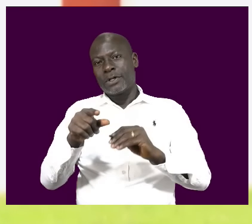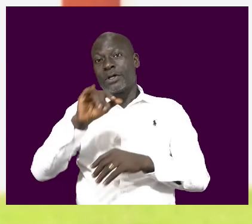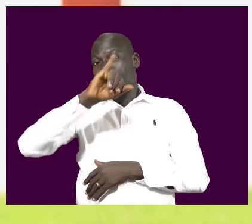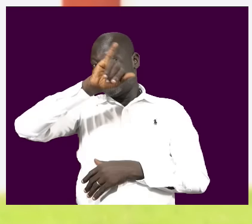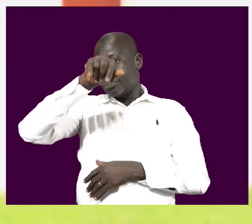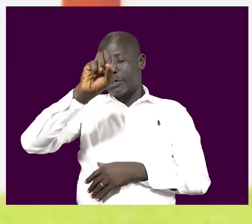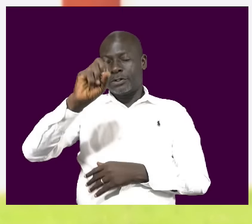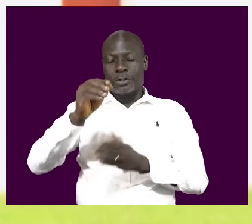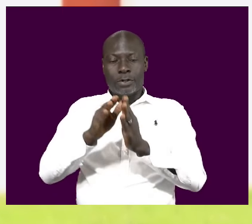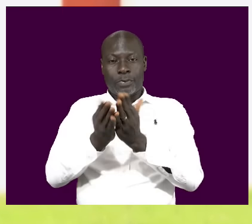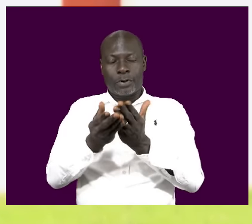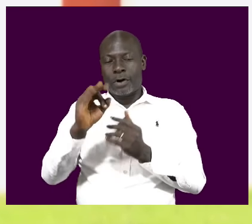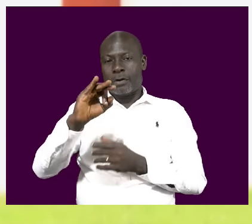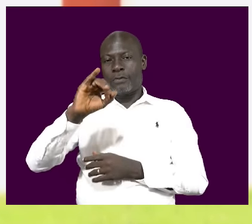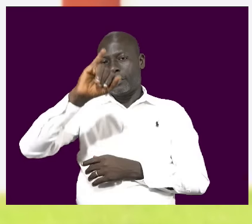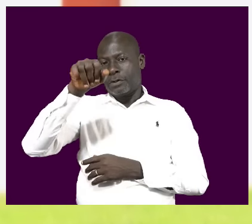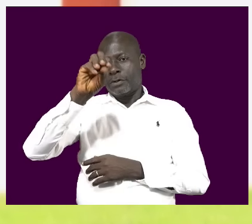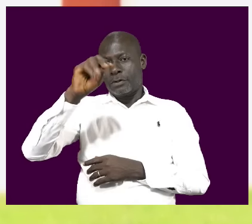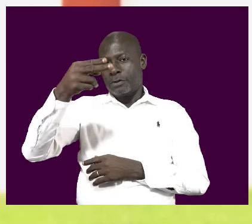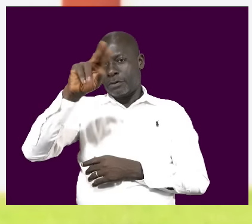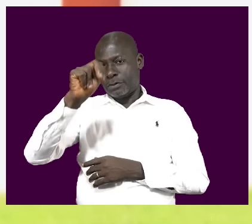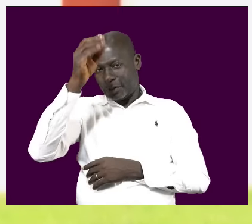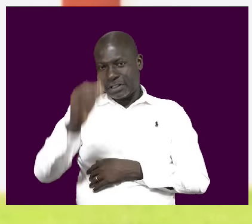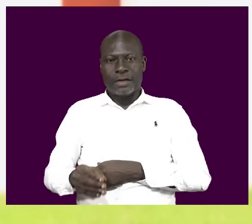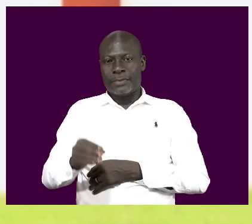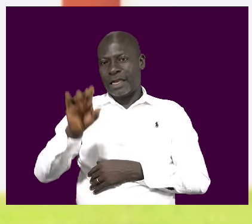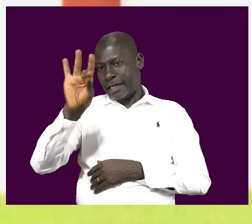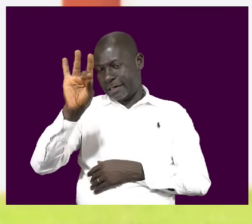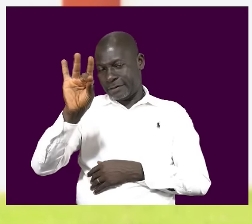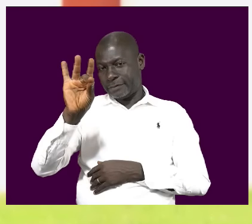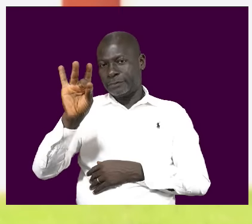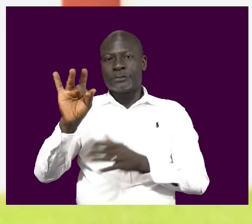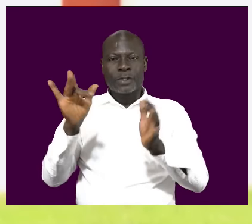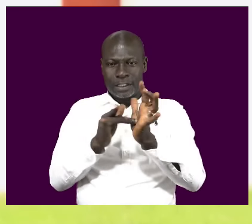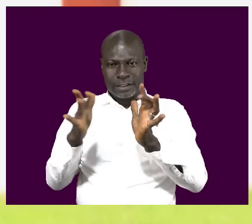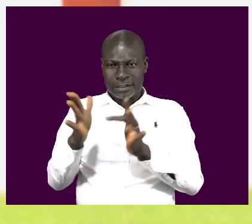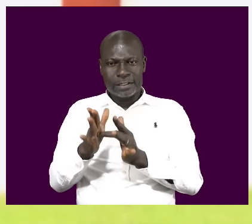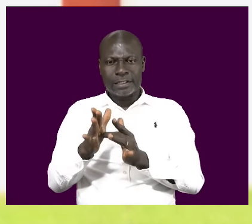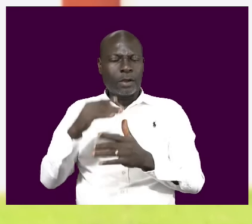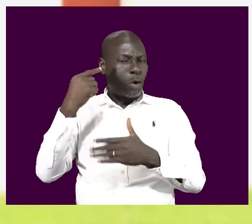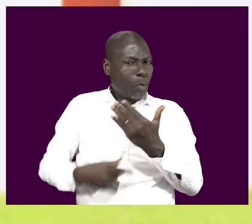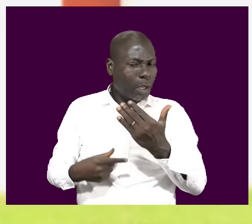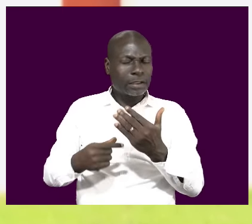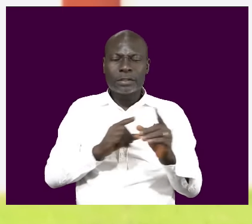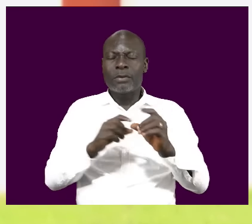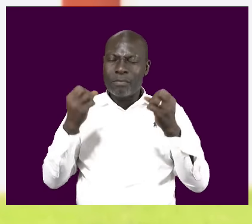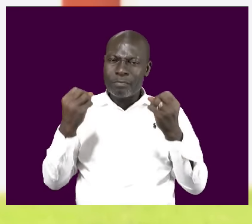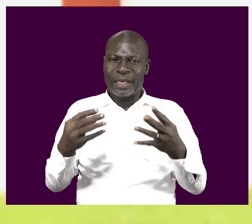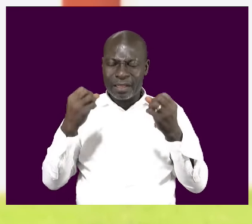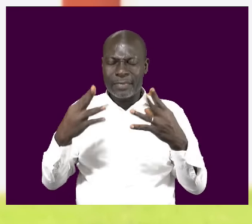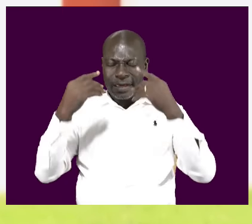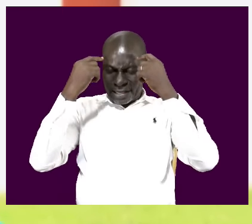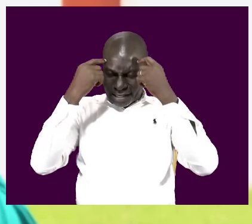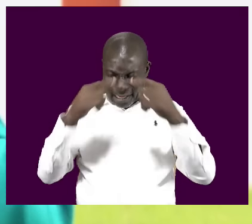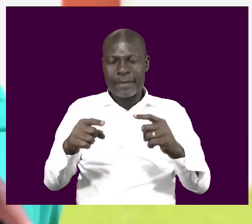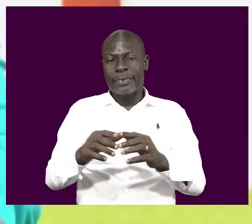no eti enwotwe a. Ye wura Yesu Kristo ensamo a enye bebre ana Jewfo no ekaaye